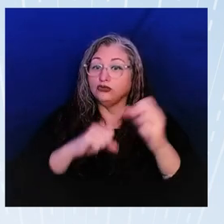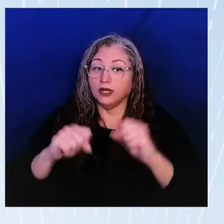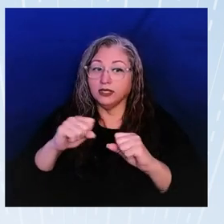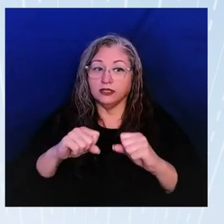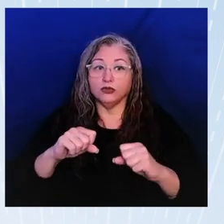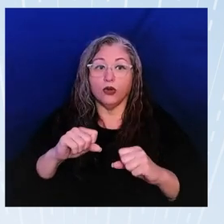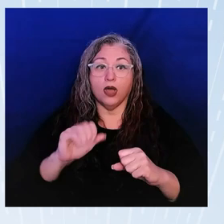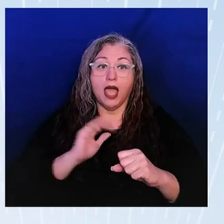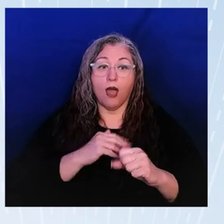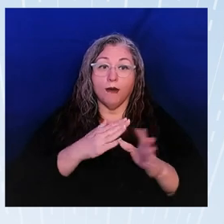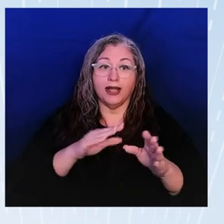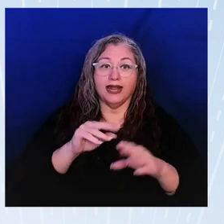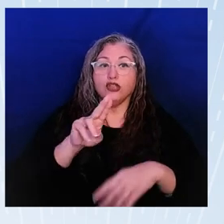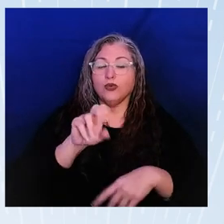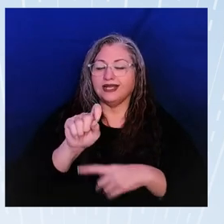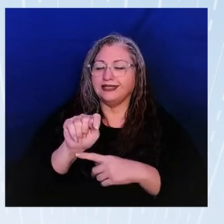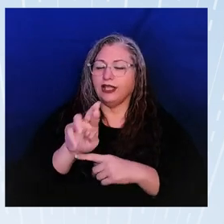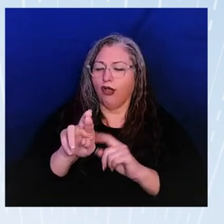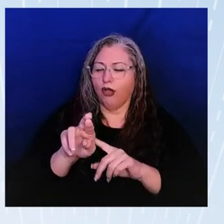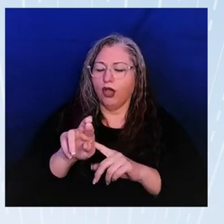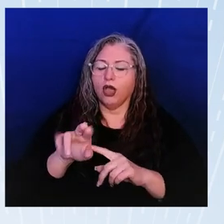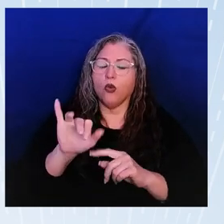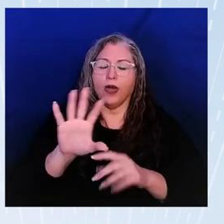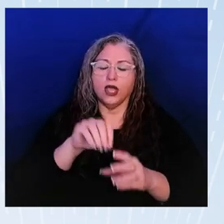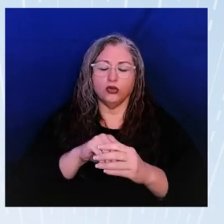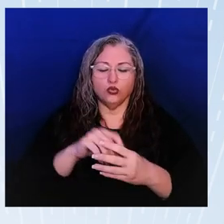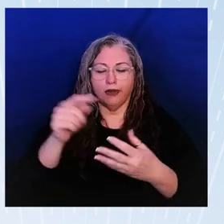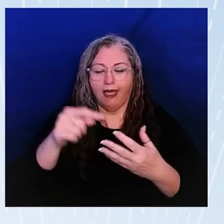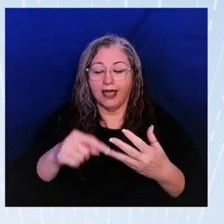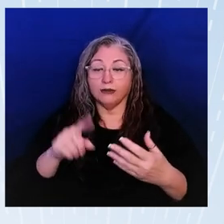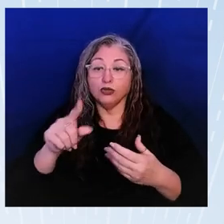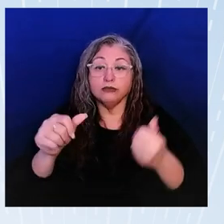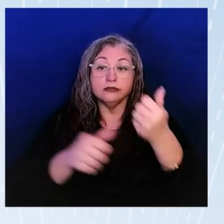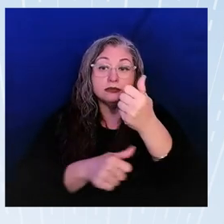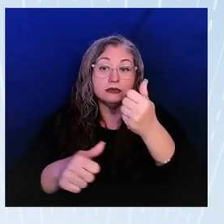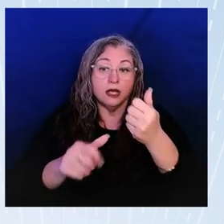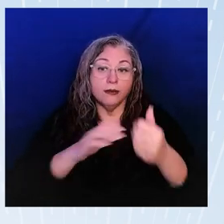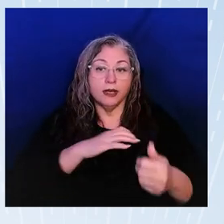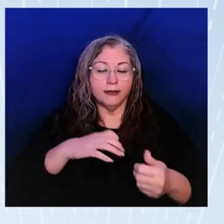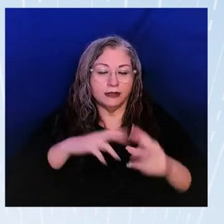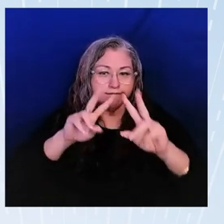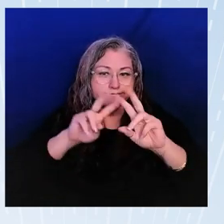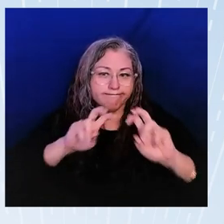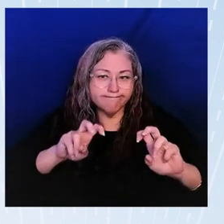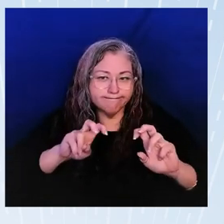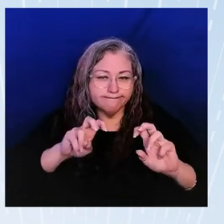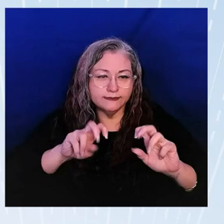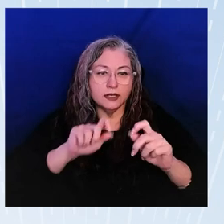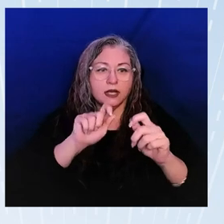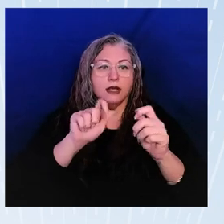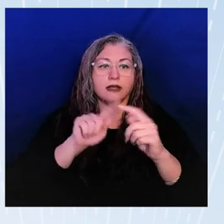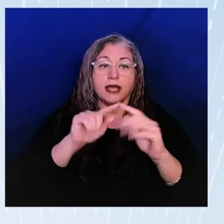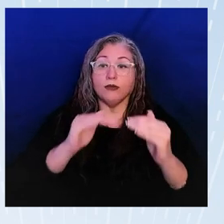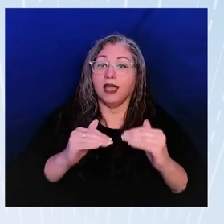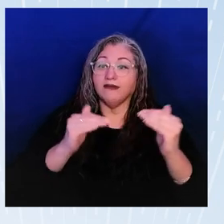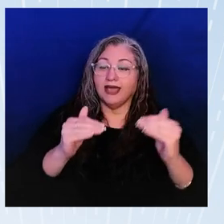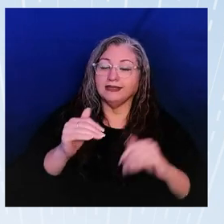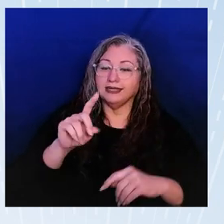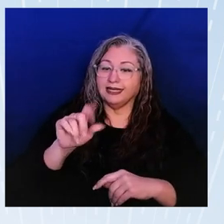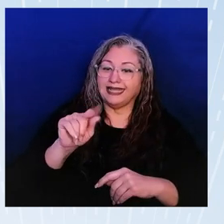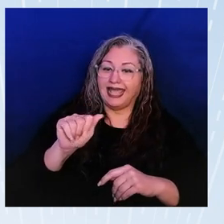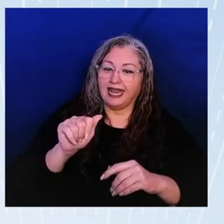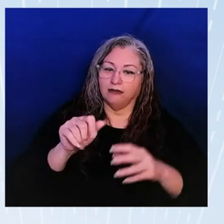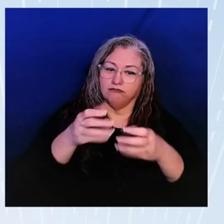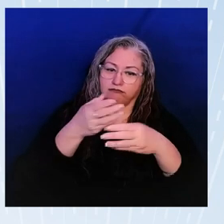at USTR includes items that your subcommittees are examining closely. For example, advancing data disaggregation to